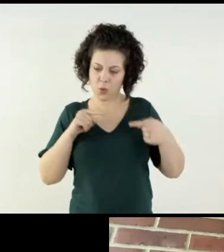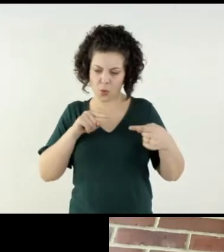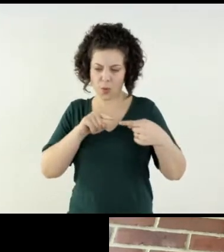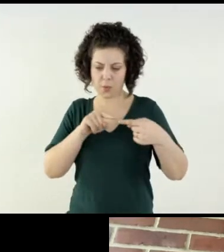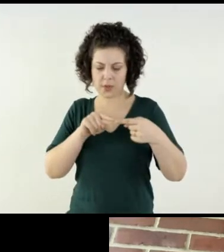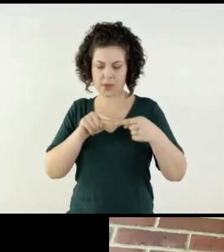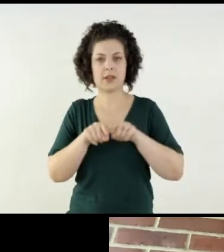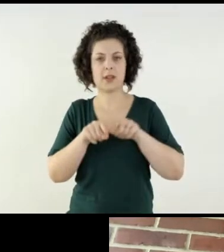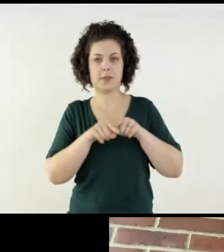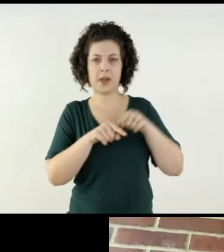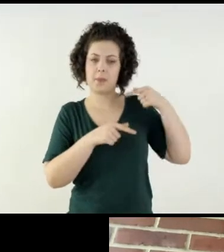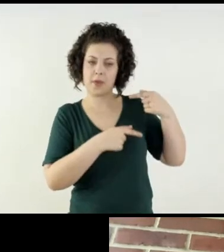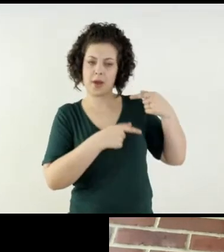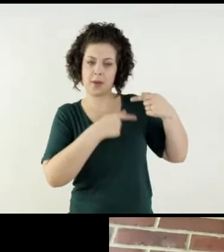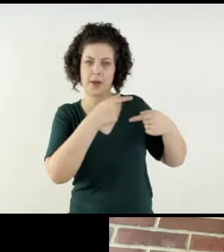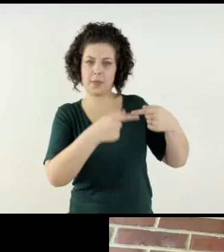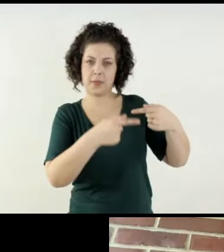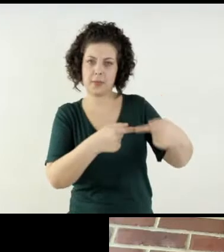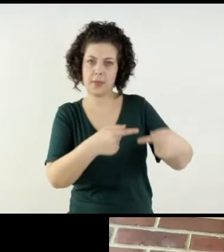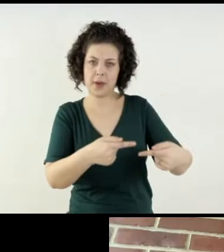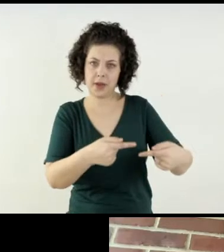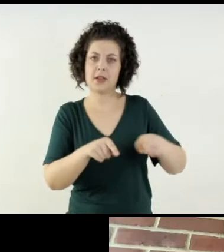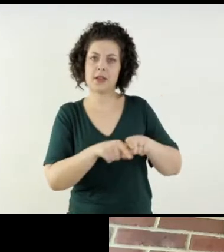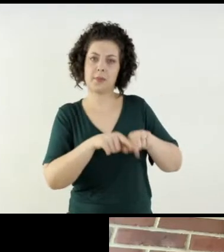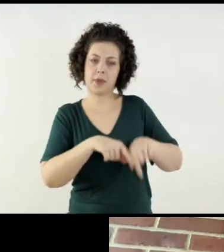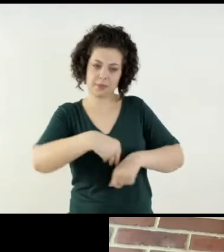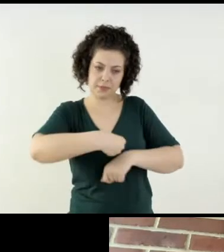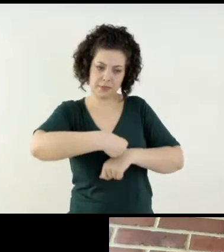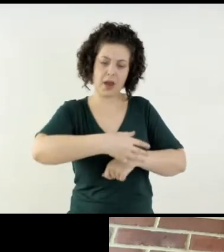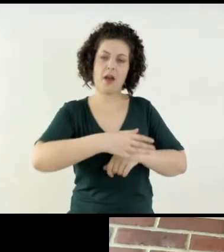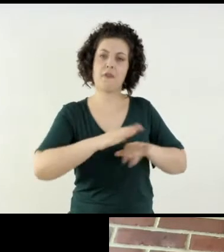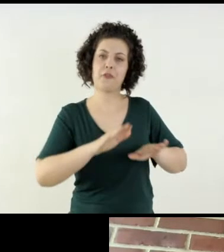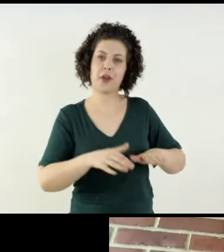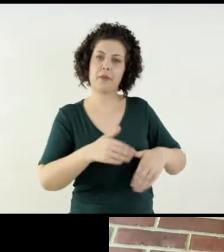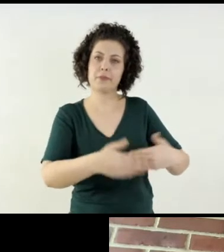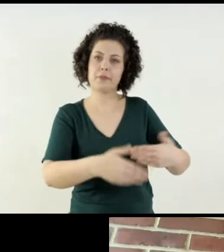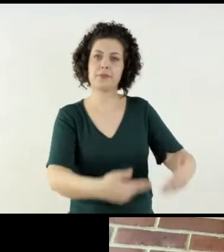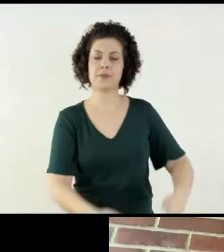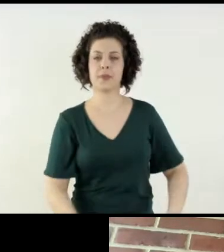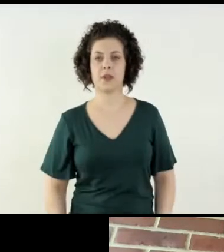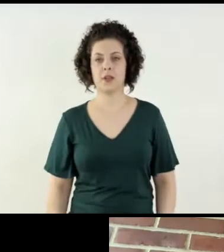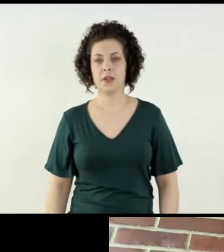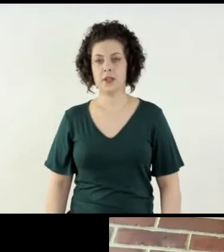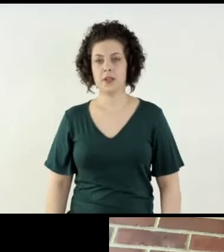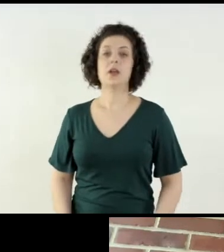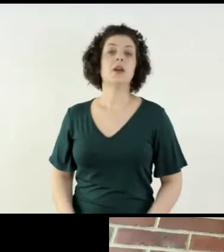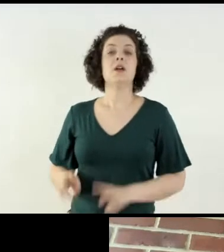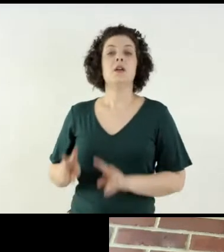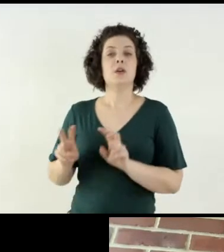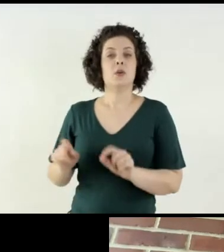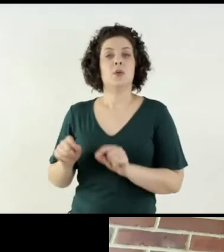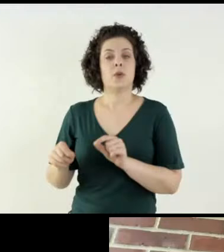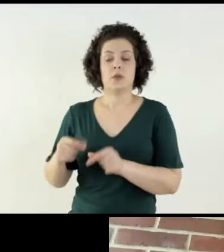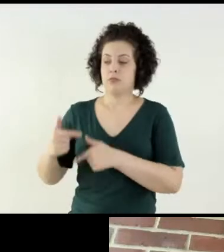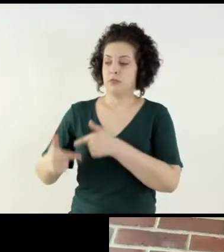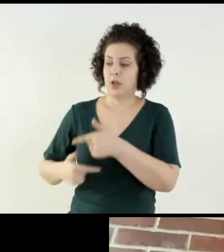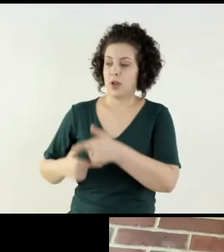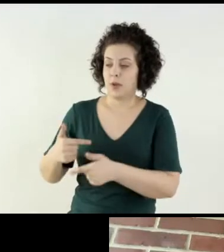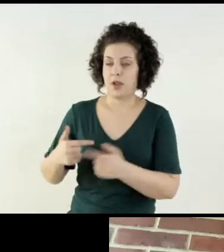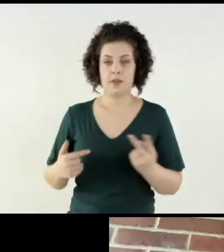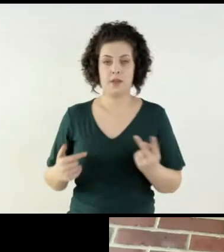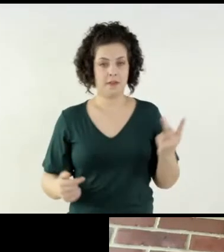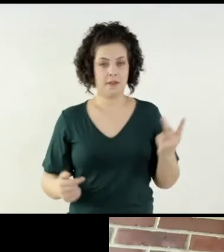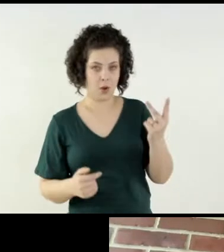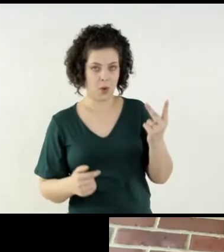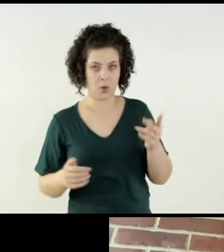legacy. And regarding the issue of labor and value, if we were to start, in fact, there is